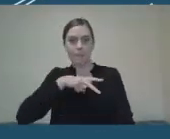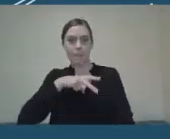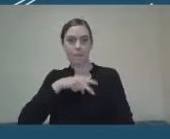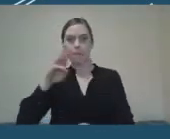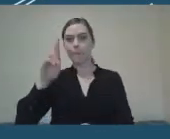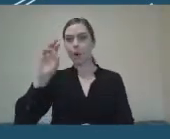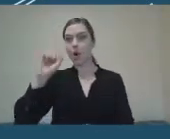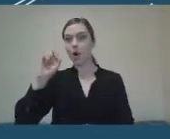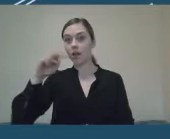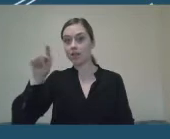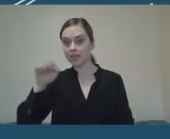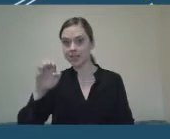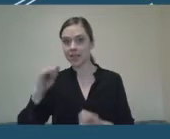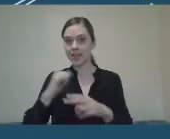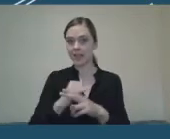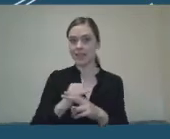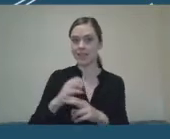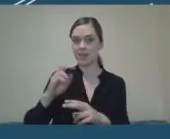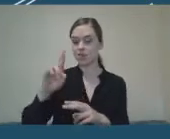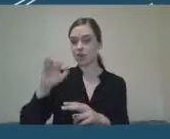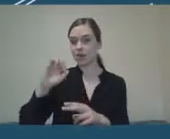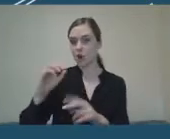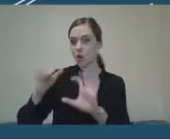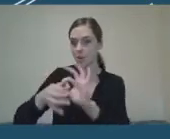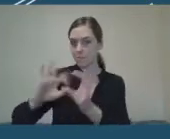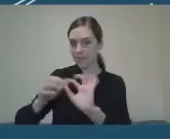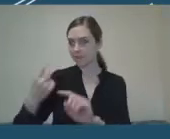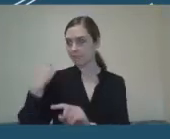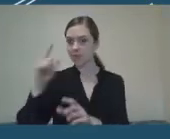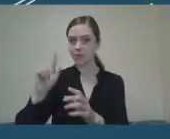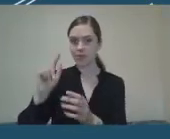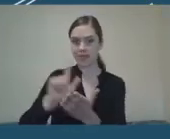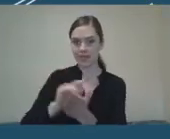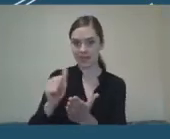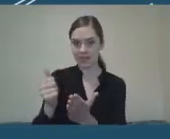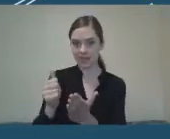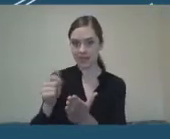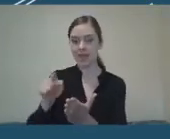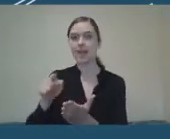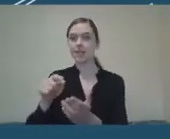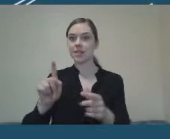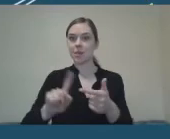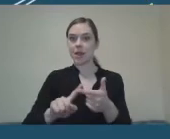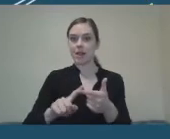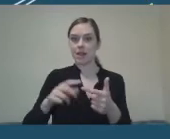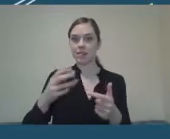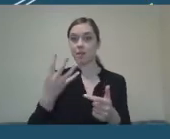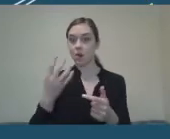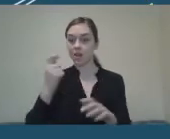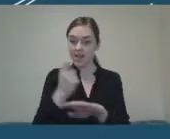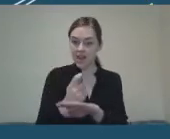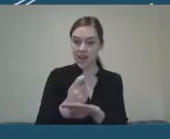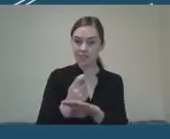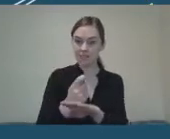2016. She's also a European champion and a 4-time Para-World swimming medalist. She is also,